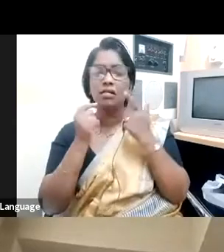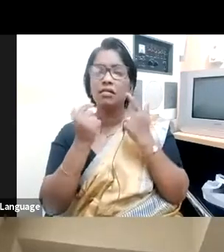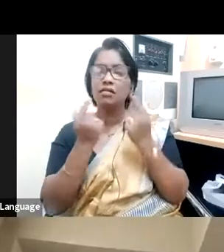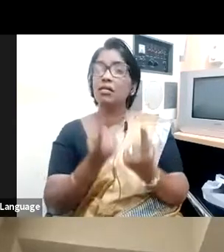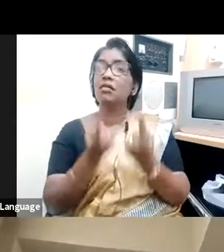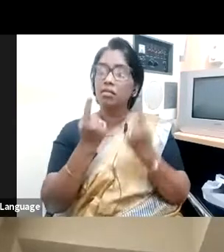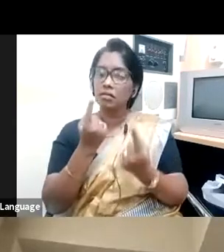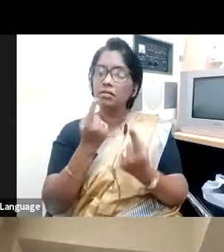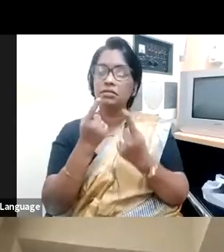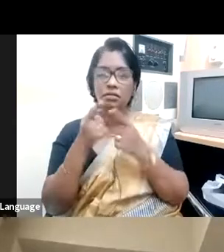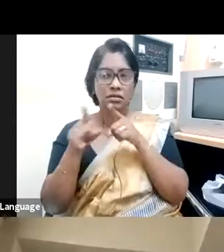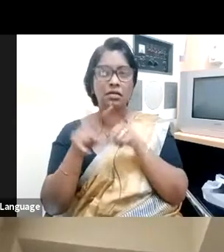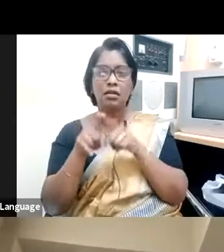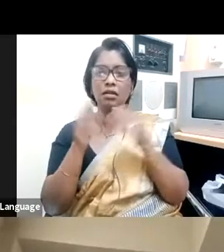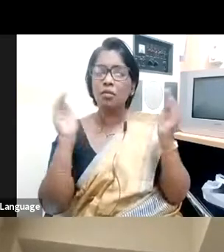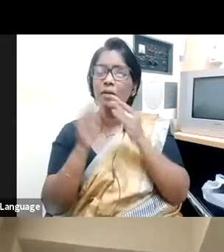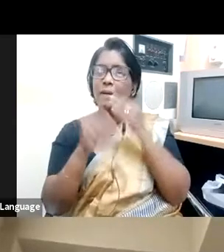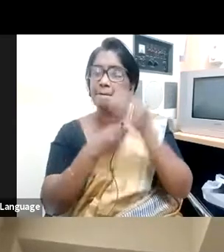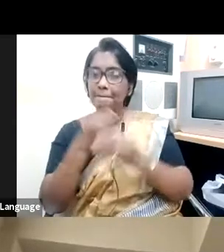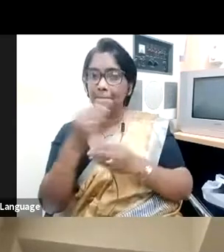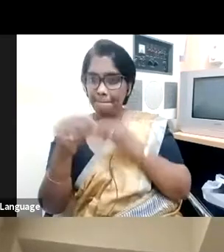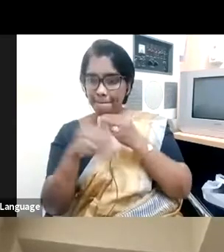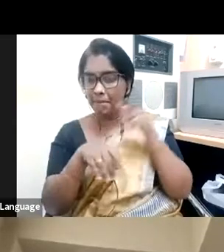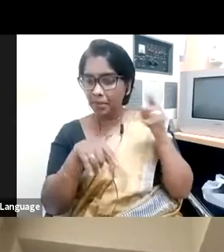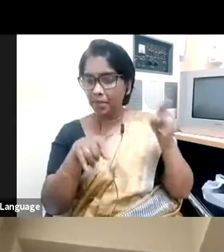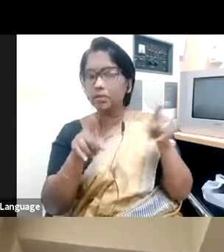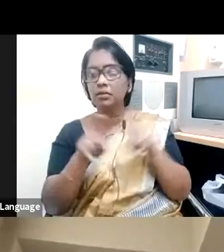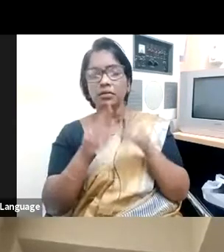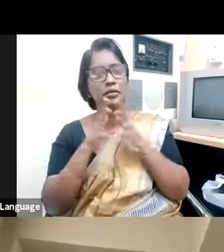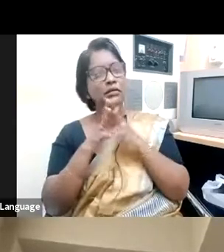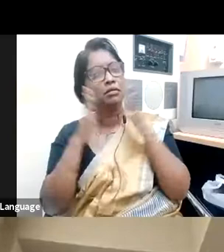of the most innovative propositions come out of,